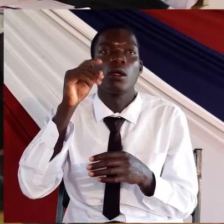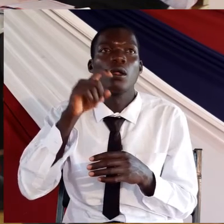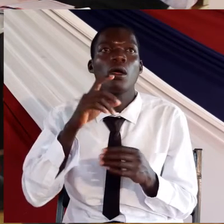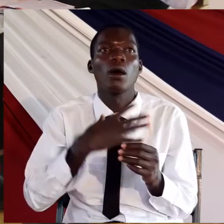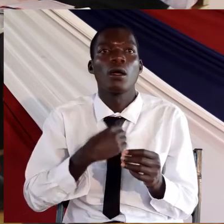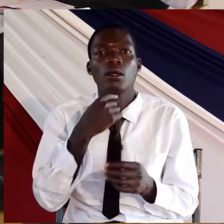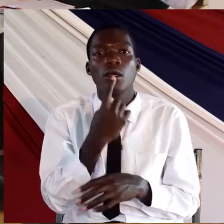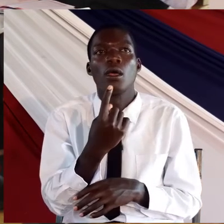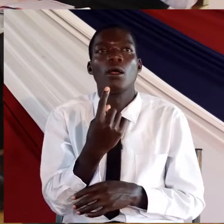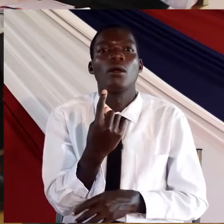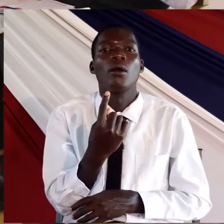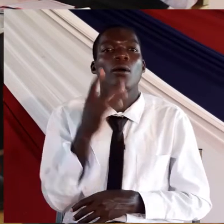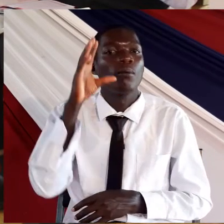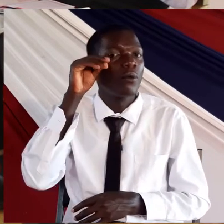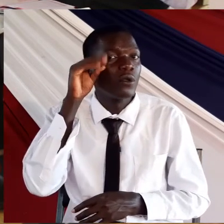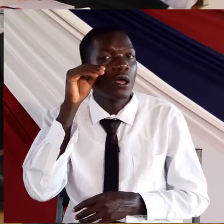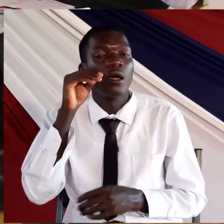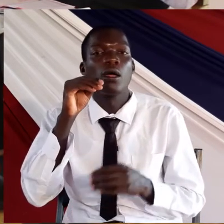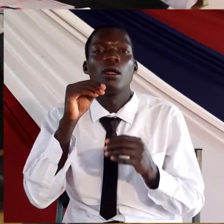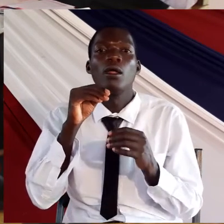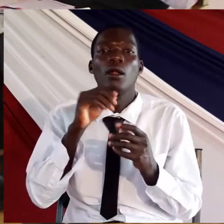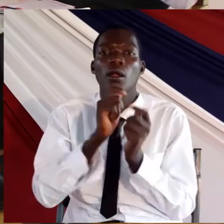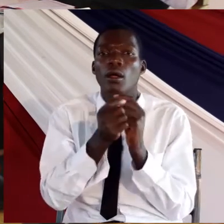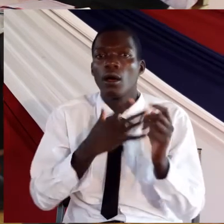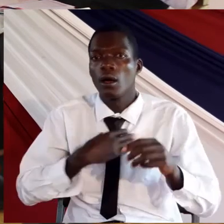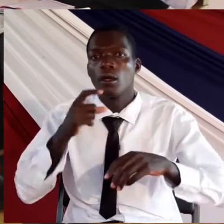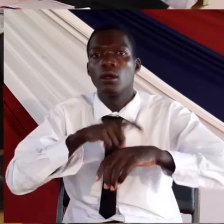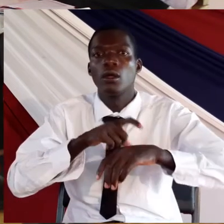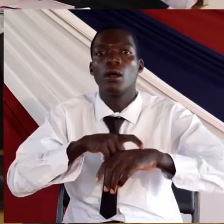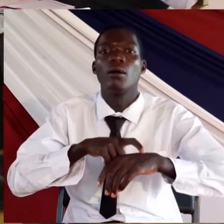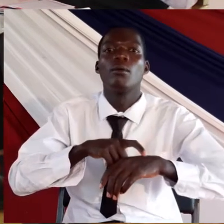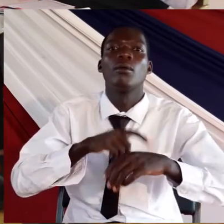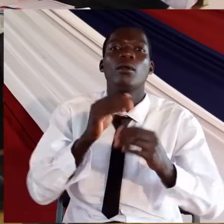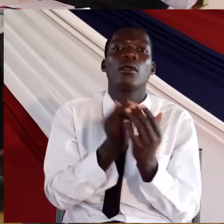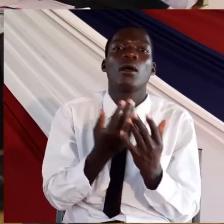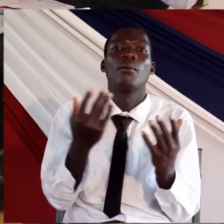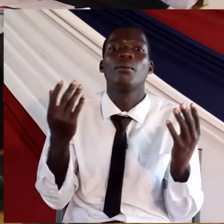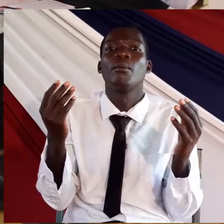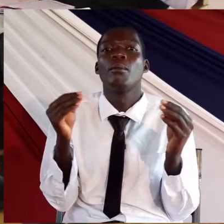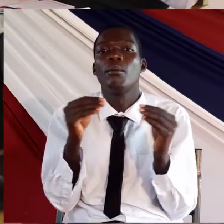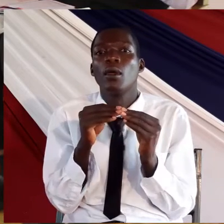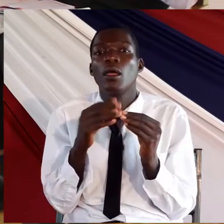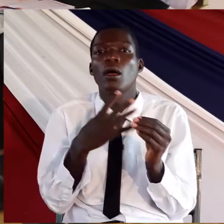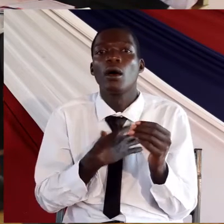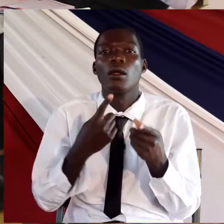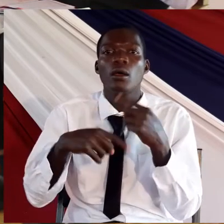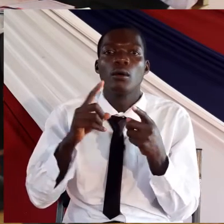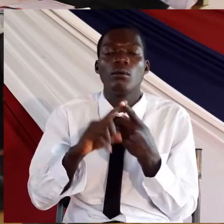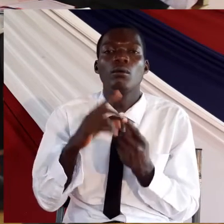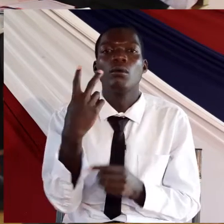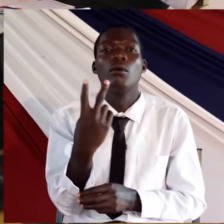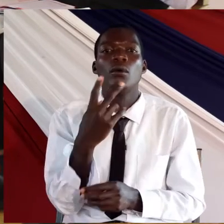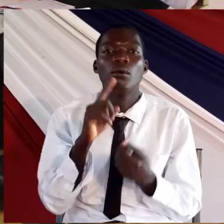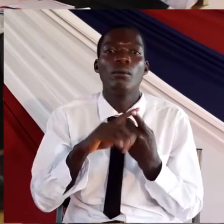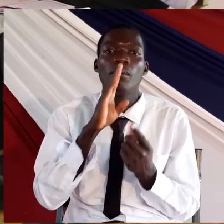said, Moses lived at a time when some myths had come into to